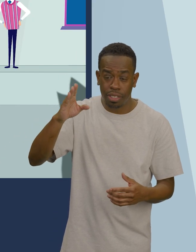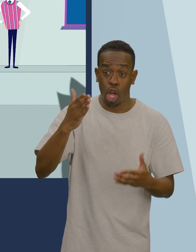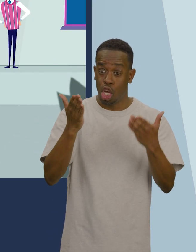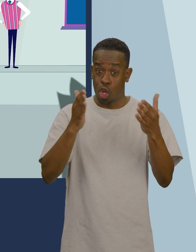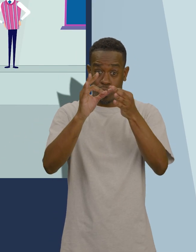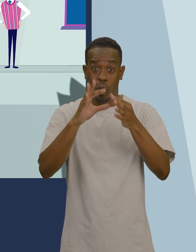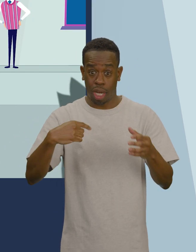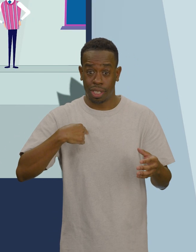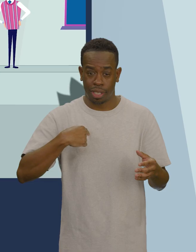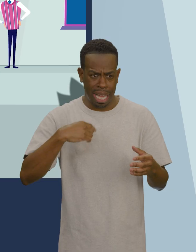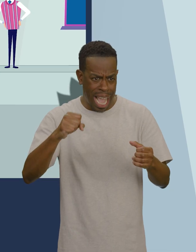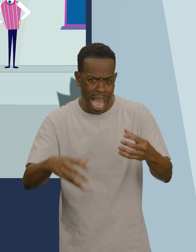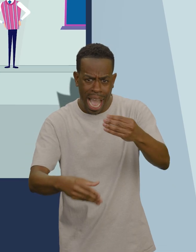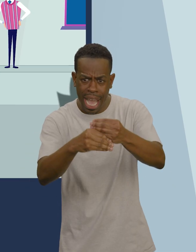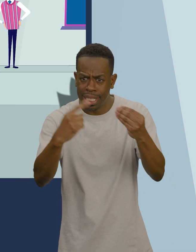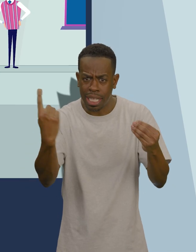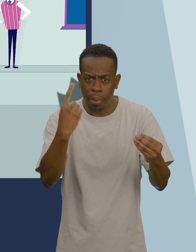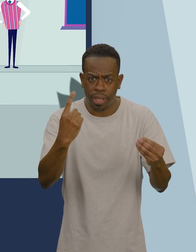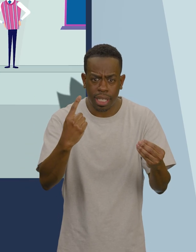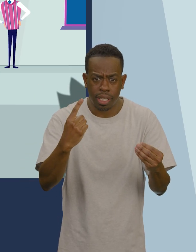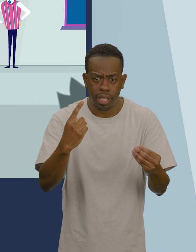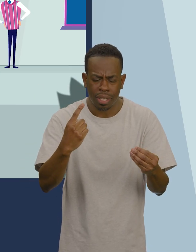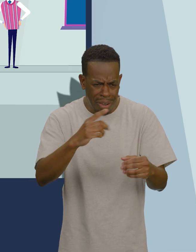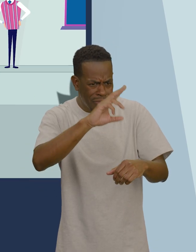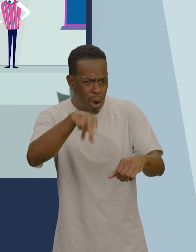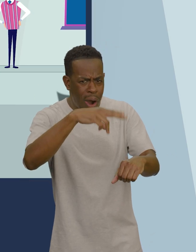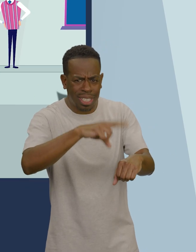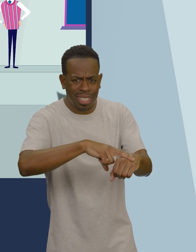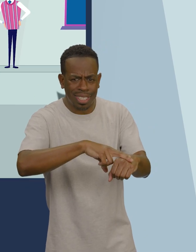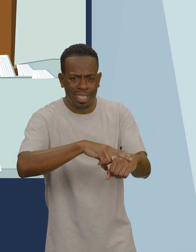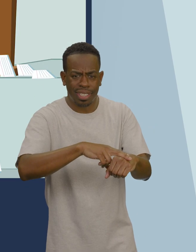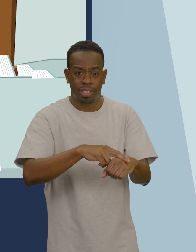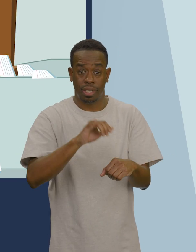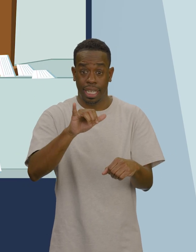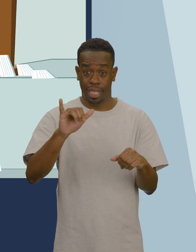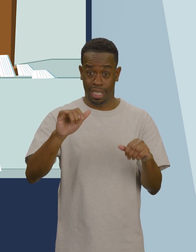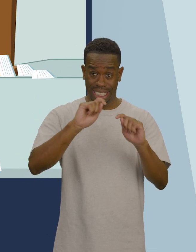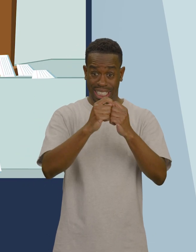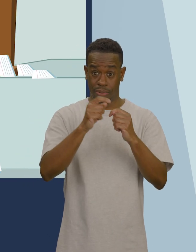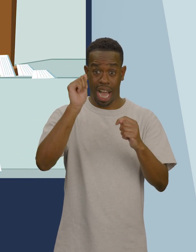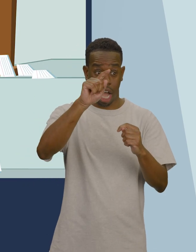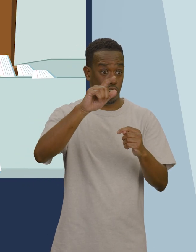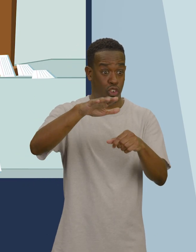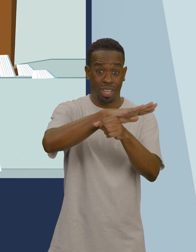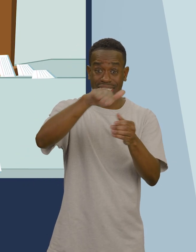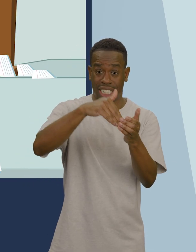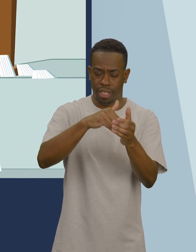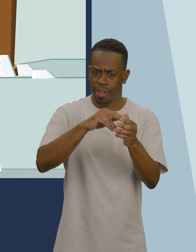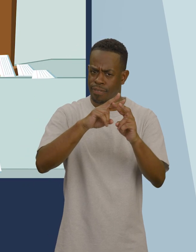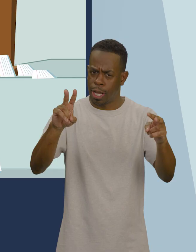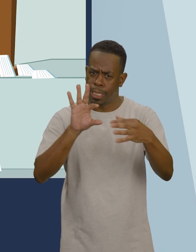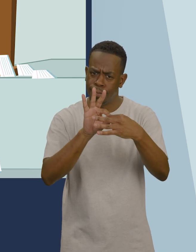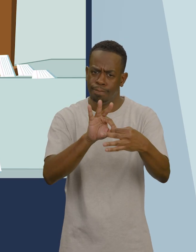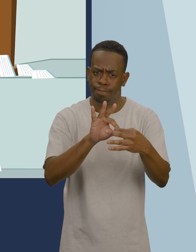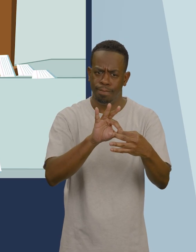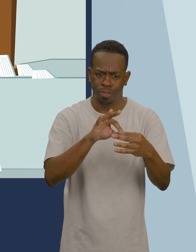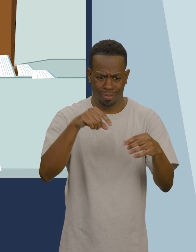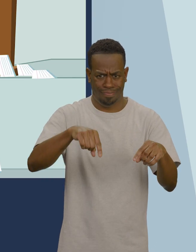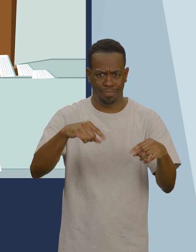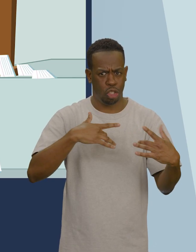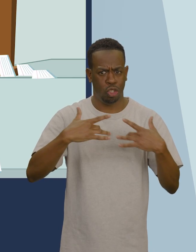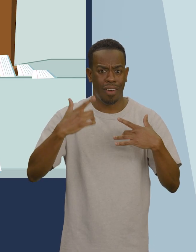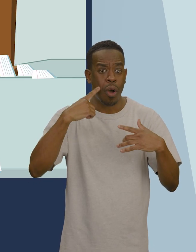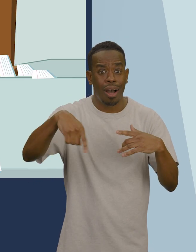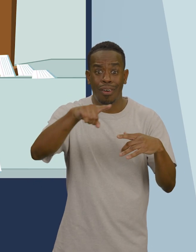as a service coordinator, can I contribute something here? Of course. The teams at the Regional Center are very connected with this concern